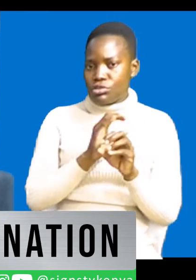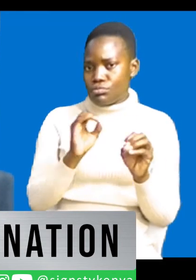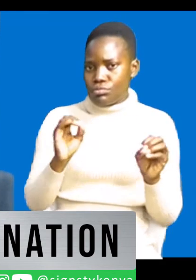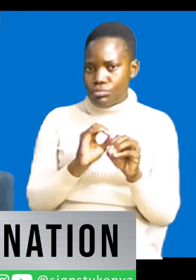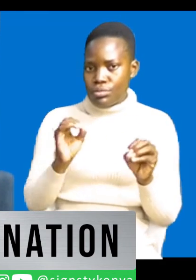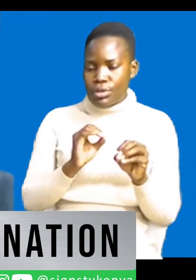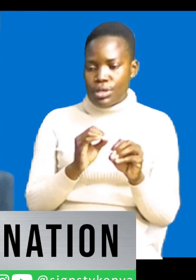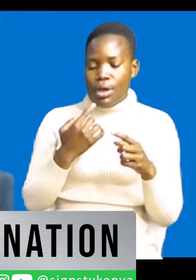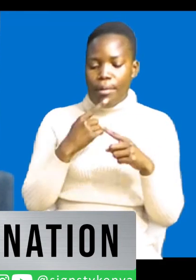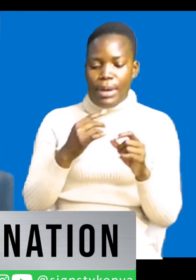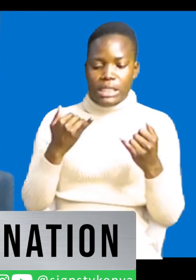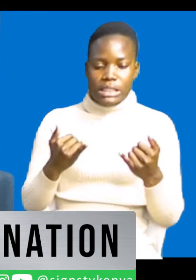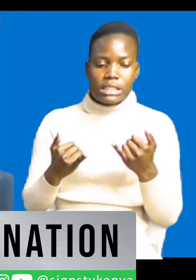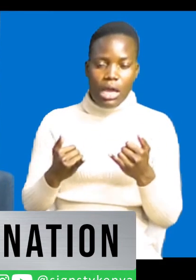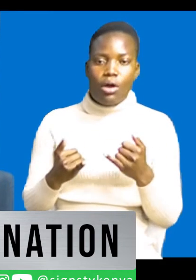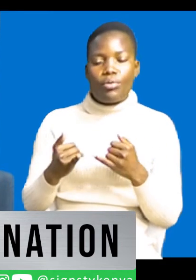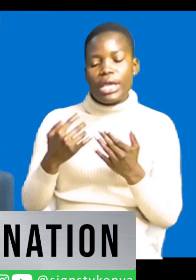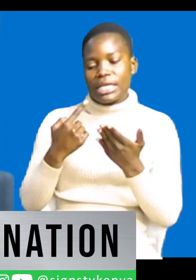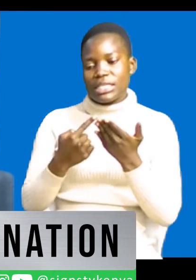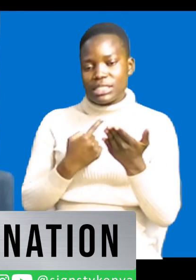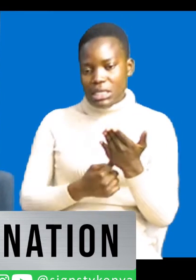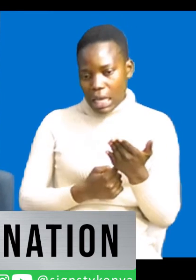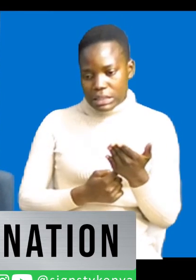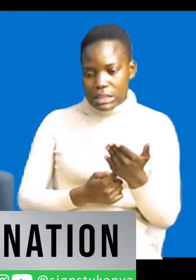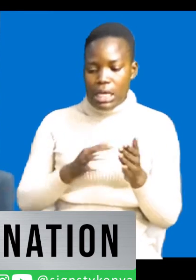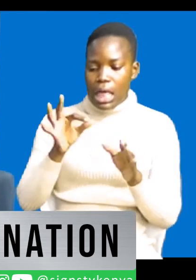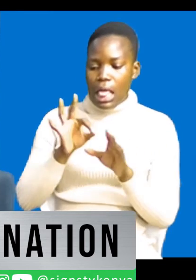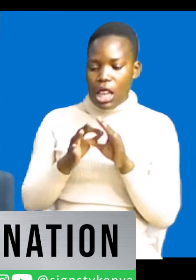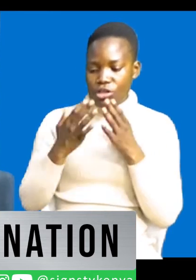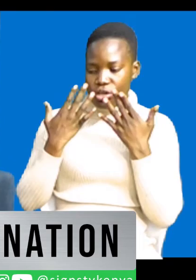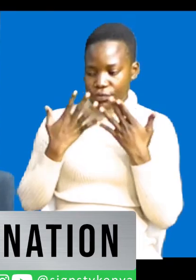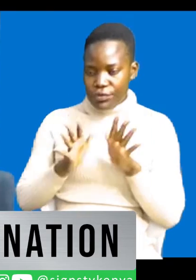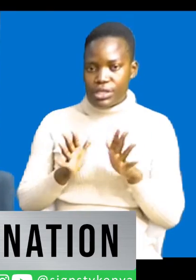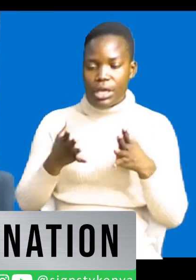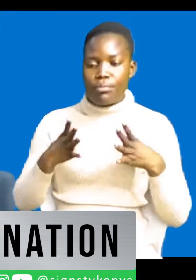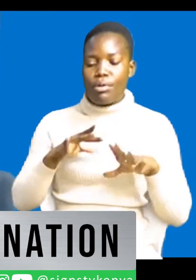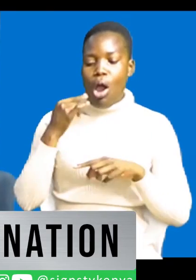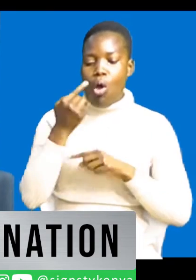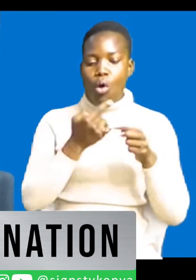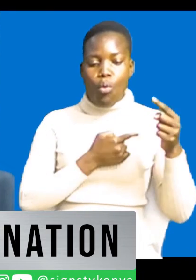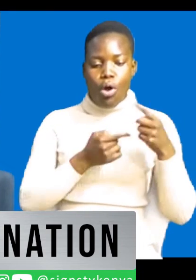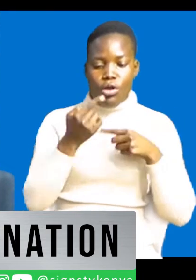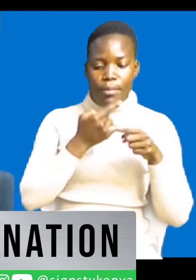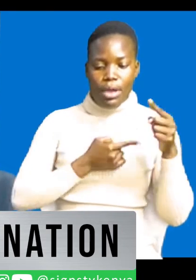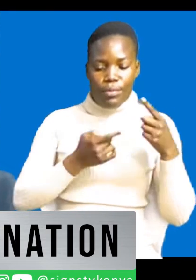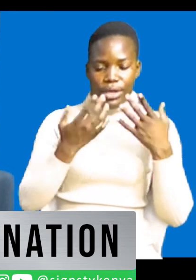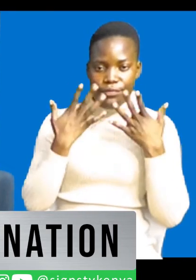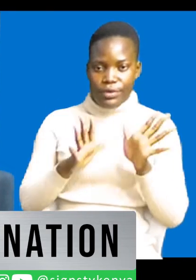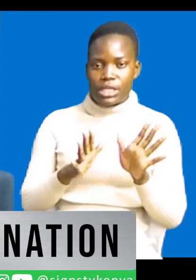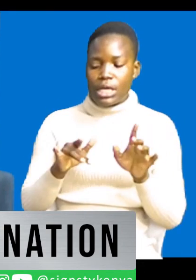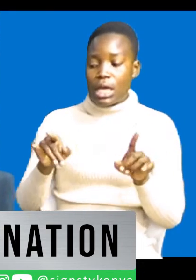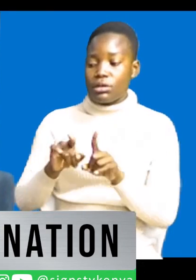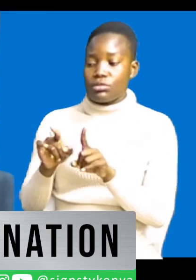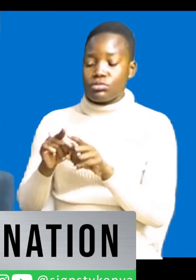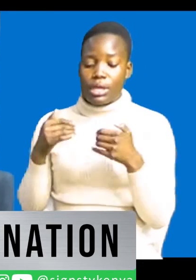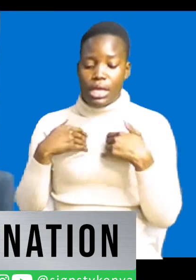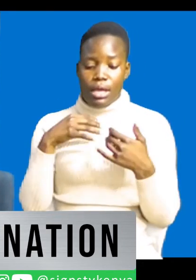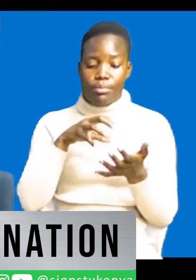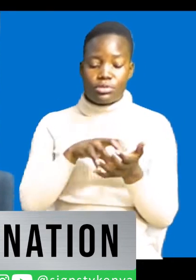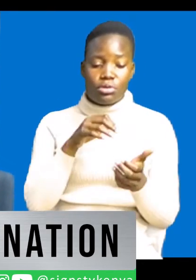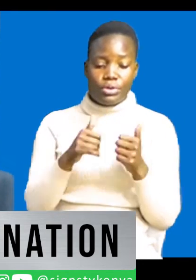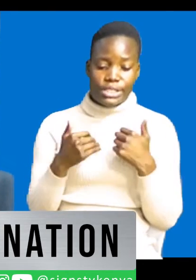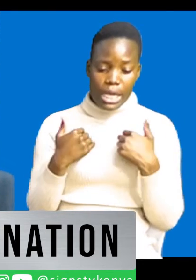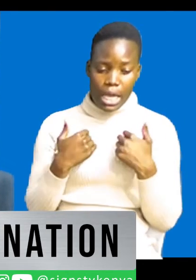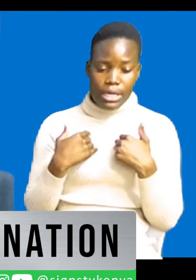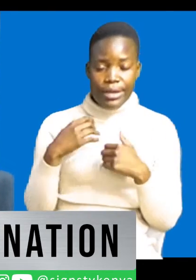lakini hazitasaidia sana kwa sababu sasa election ilipita na wale walishinda na maybe kulikuwa na position wako